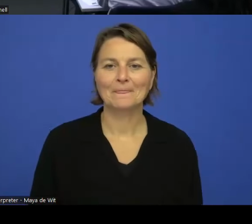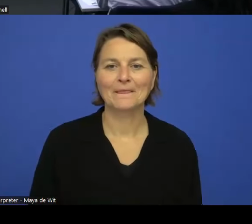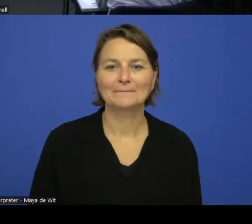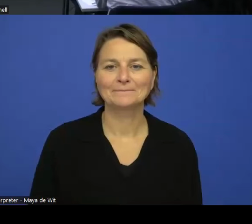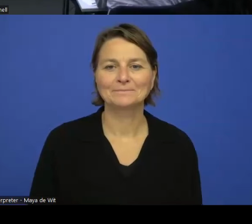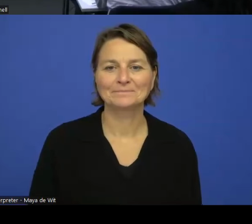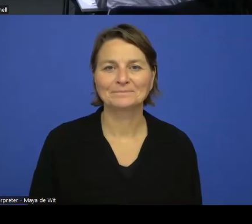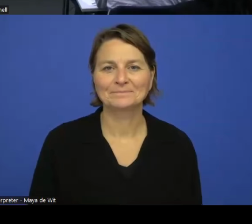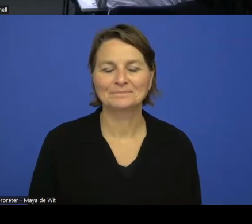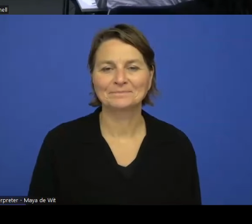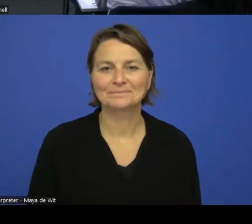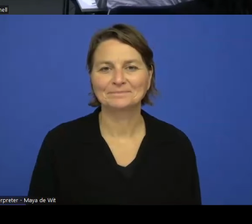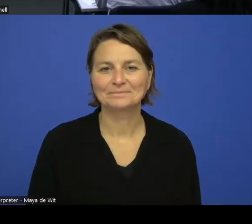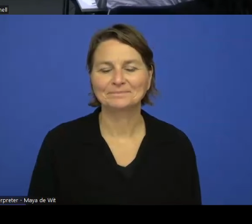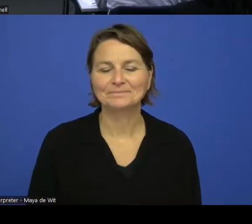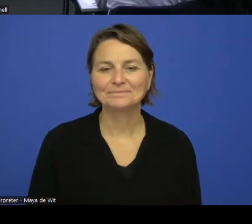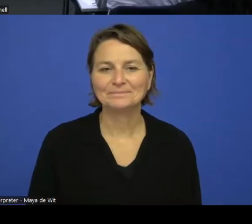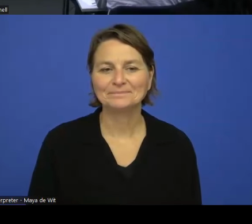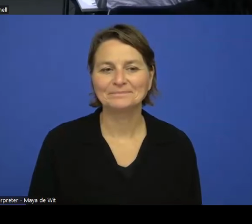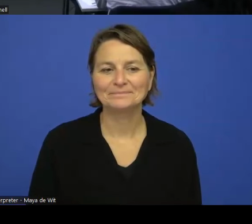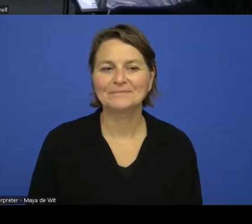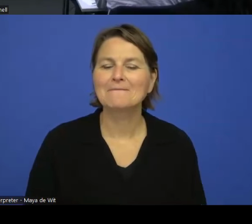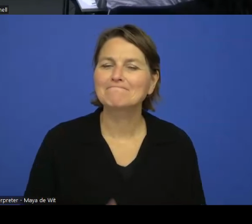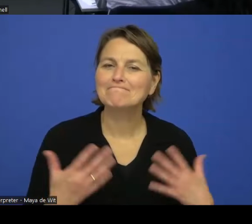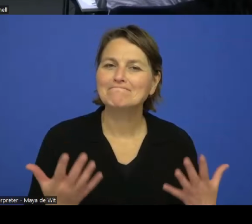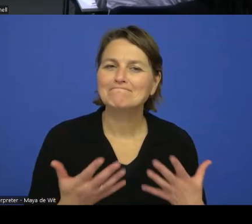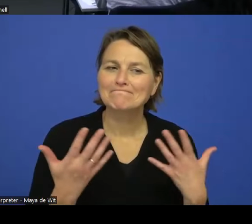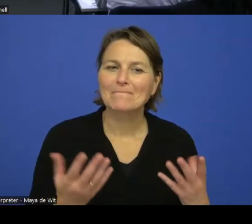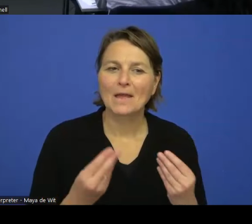But also, it's I don't know, it's